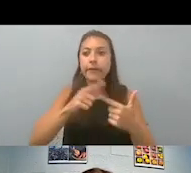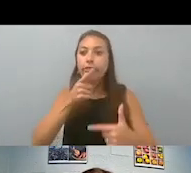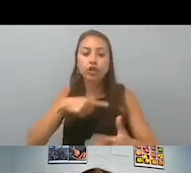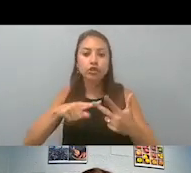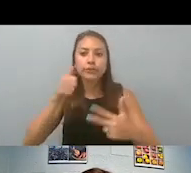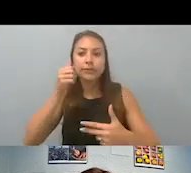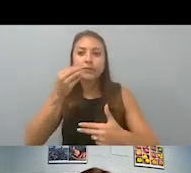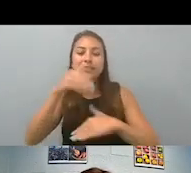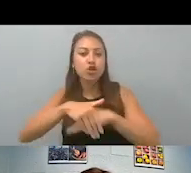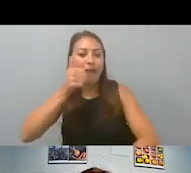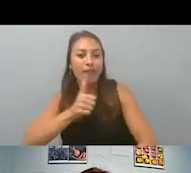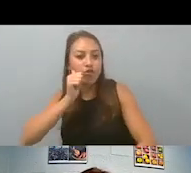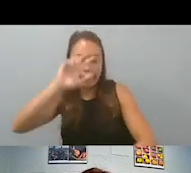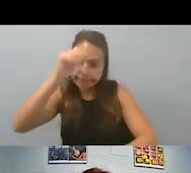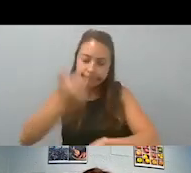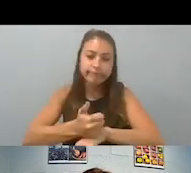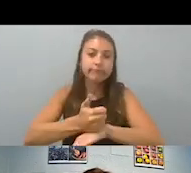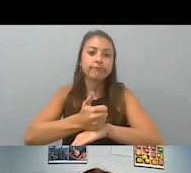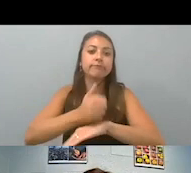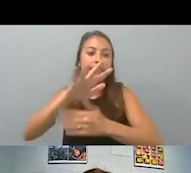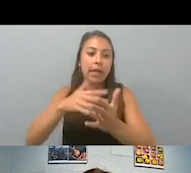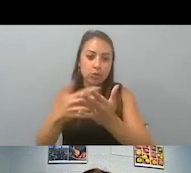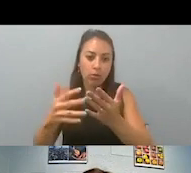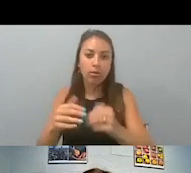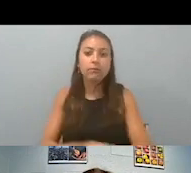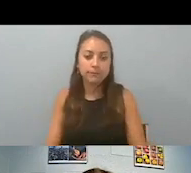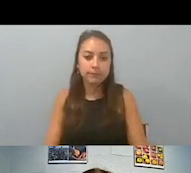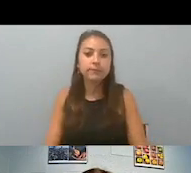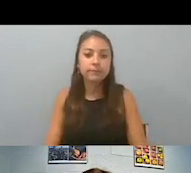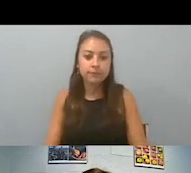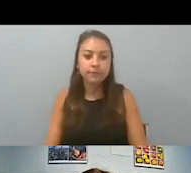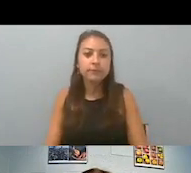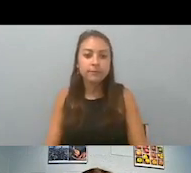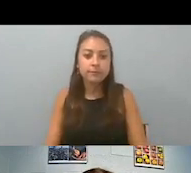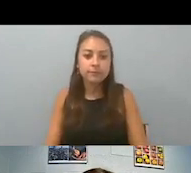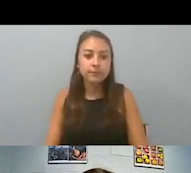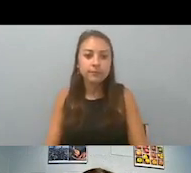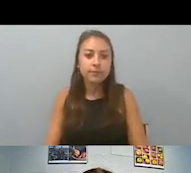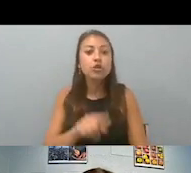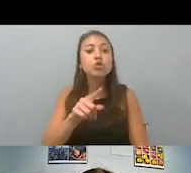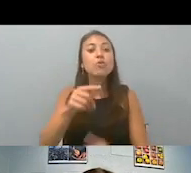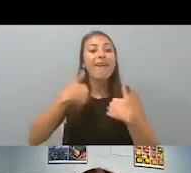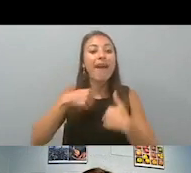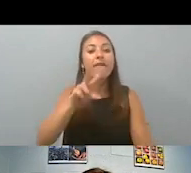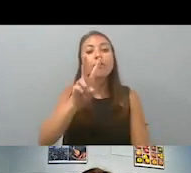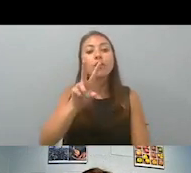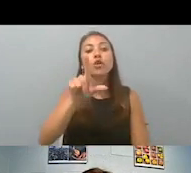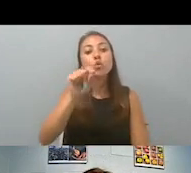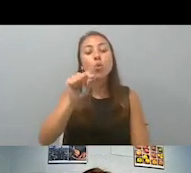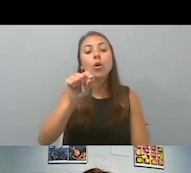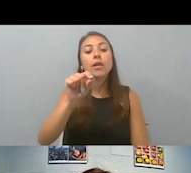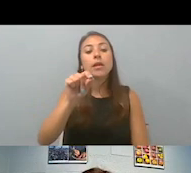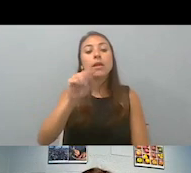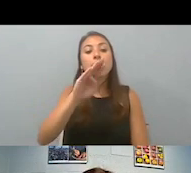their ID card each week. And what is distinct about this one, and probably the most important feature to remember with this plan,